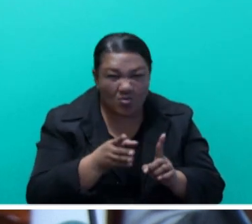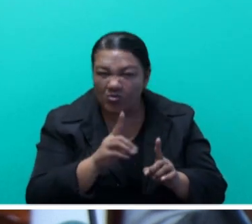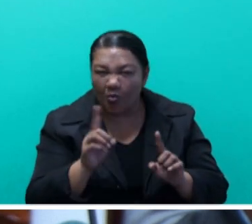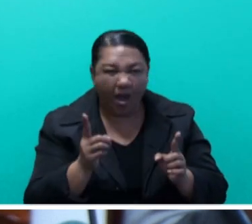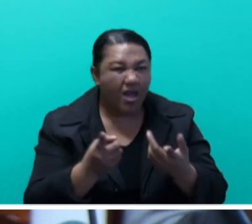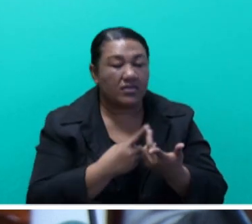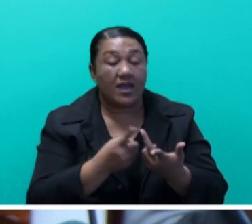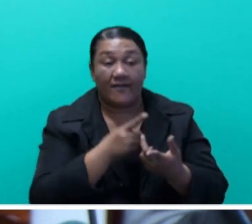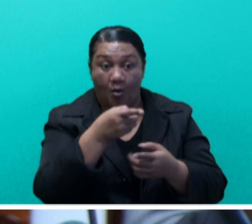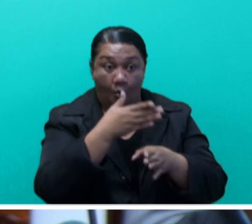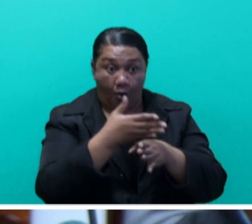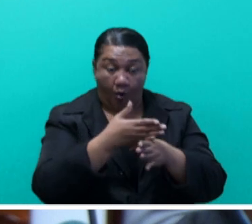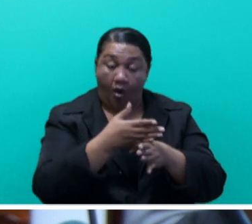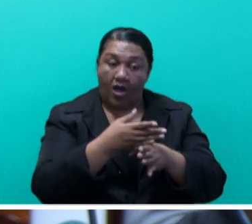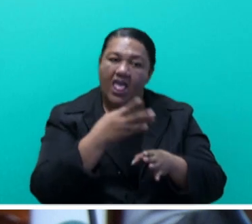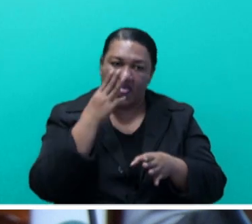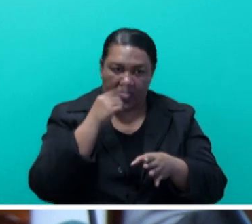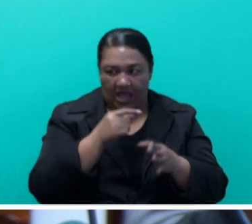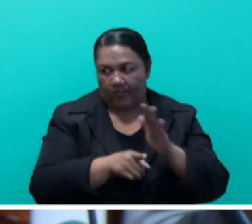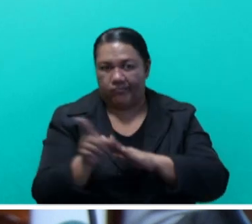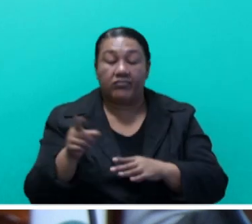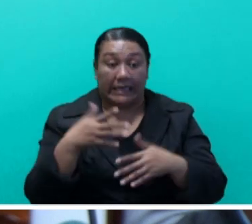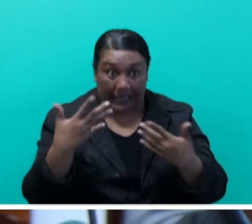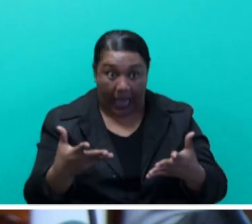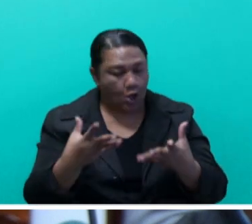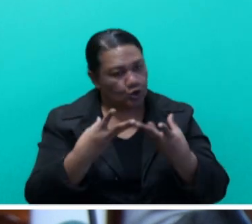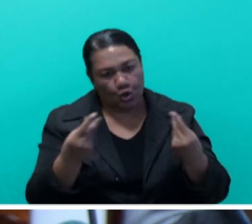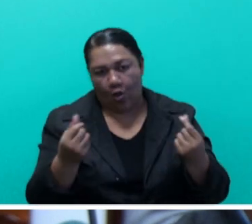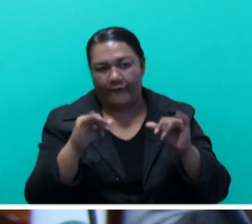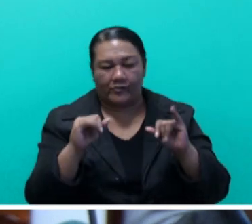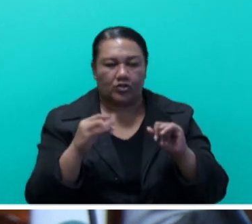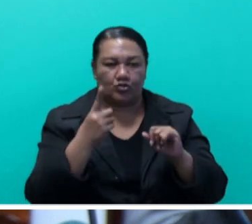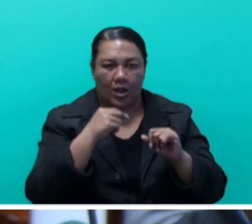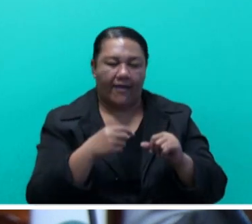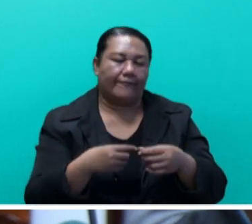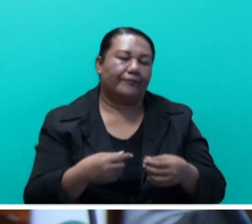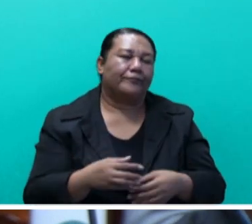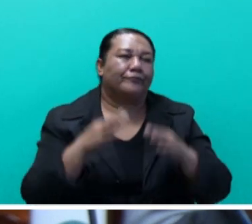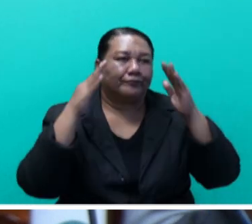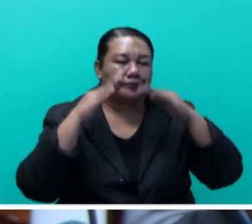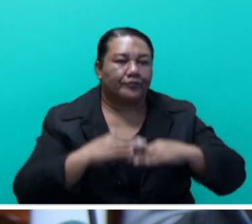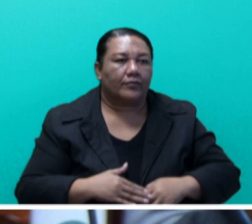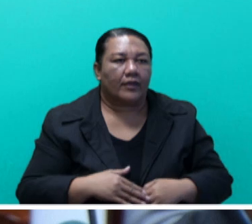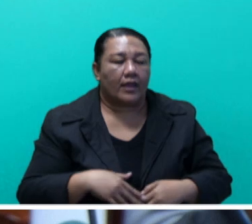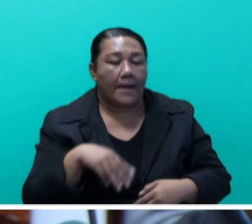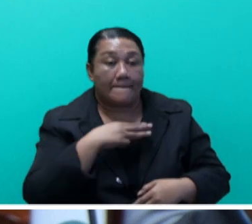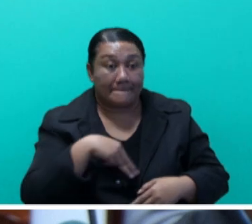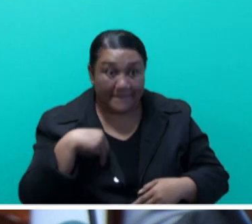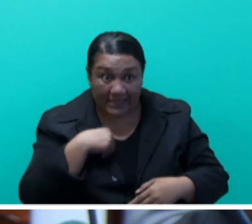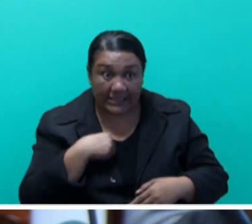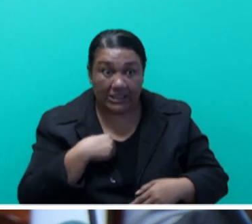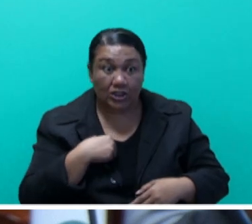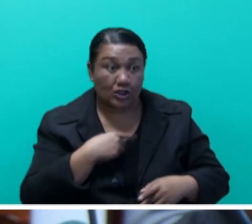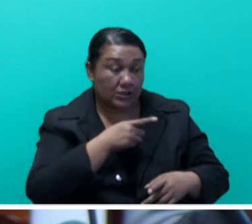we have been having with the Australian authorities and the relevant stakeholders during our ministerial visits. Had this